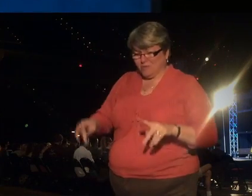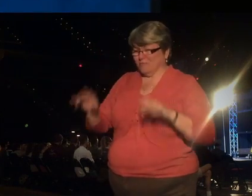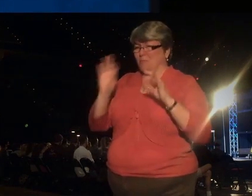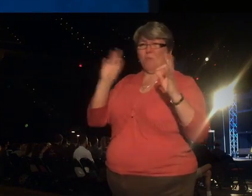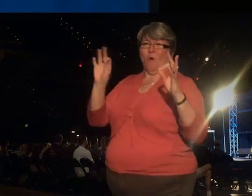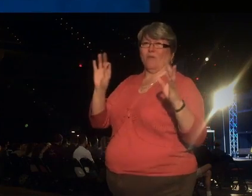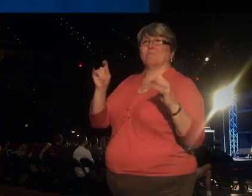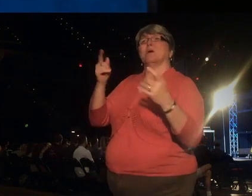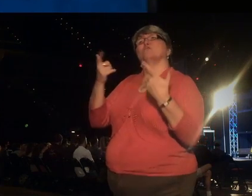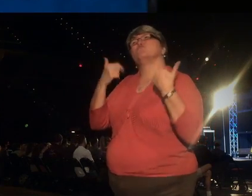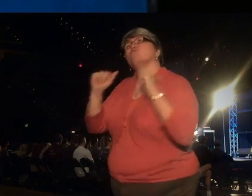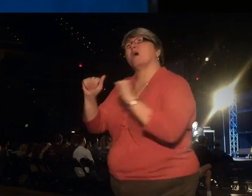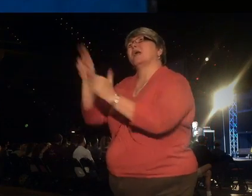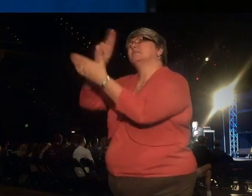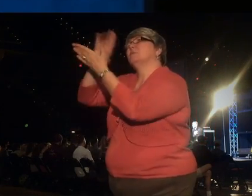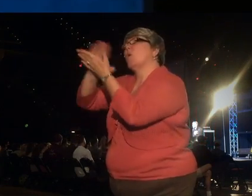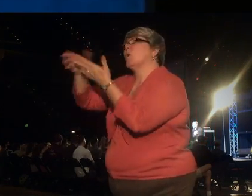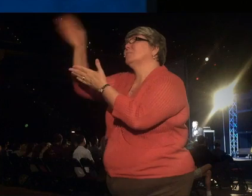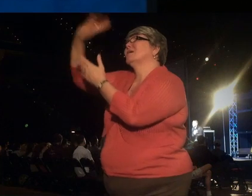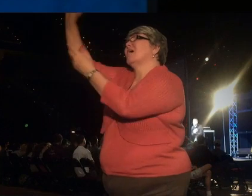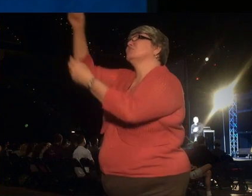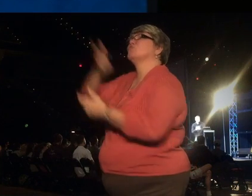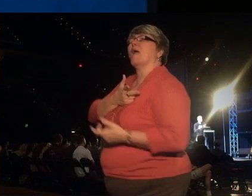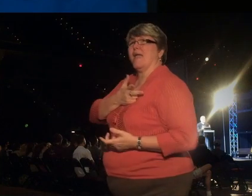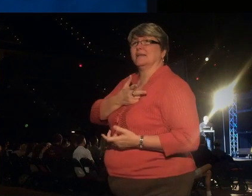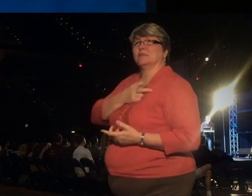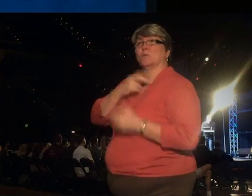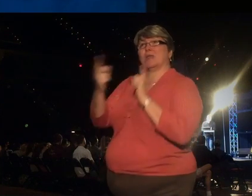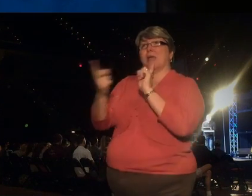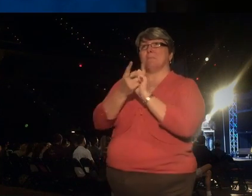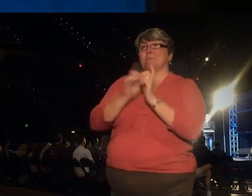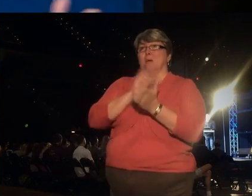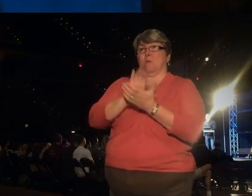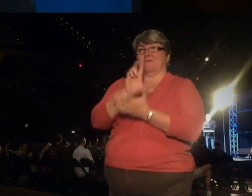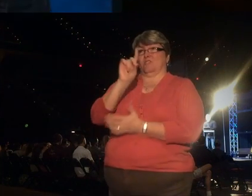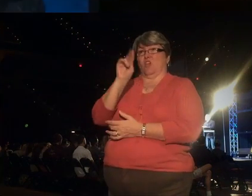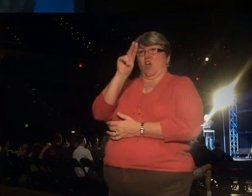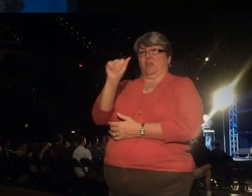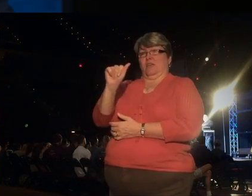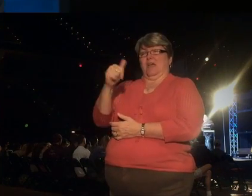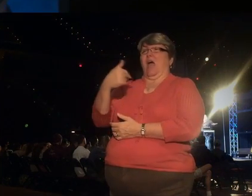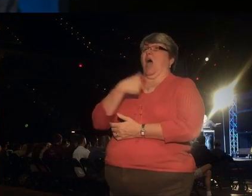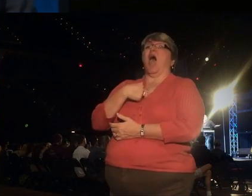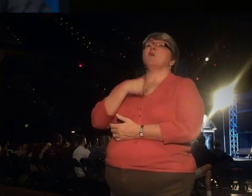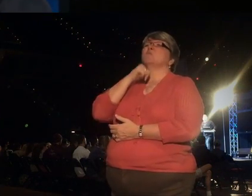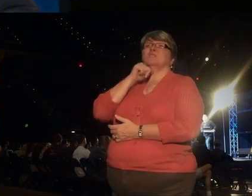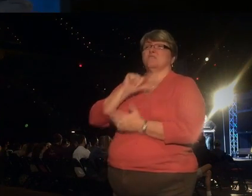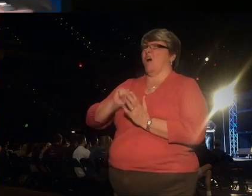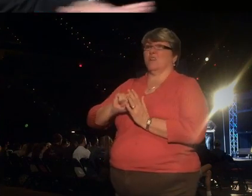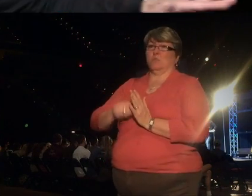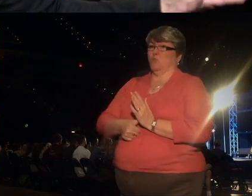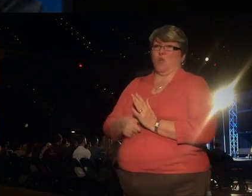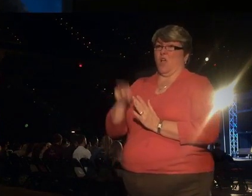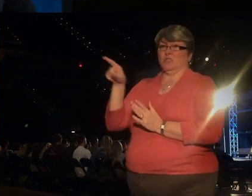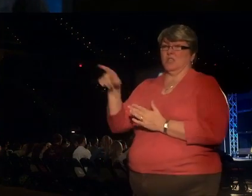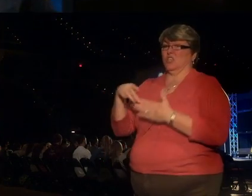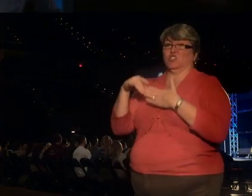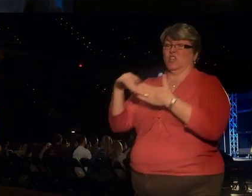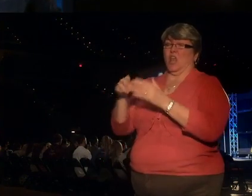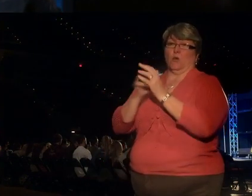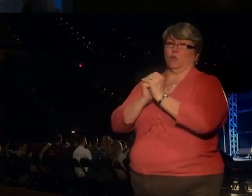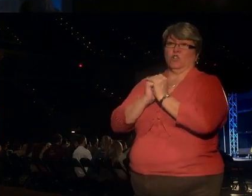grace of God, right? When I met Donna, I was not impressed that she led worship. I was